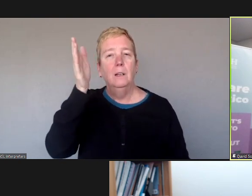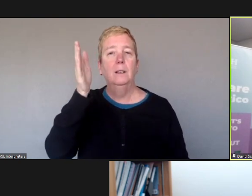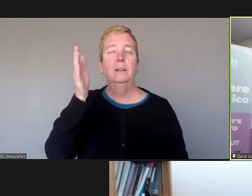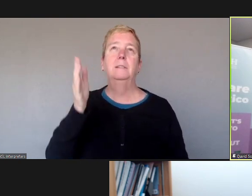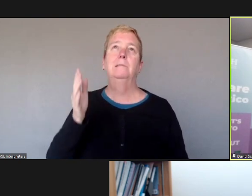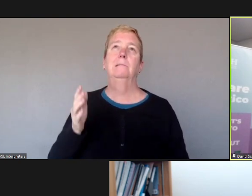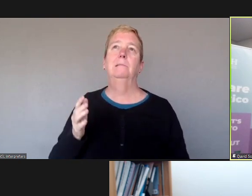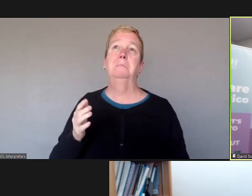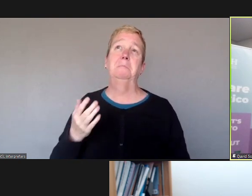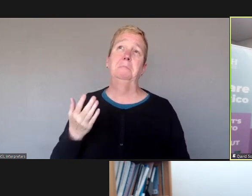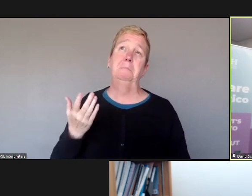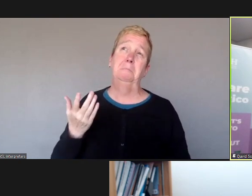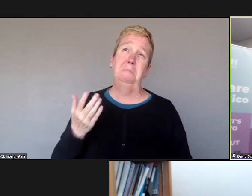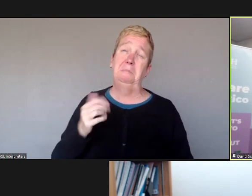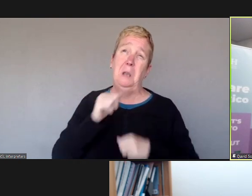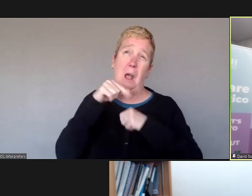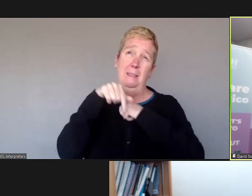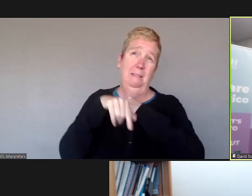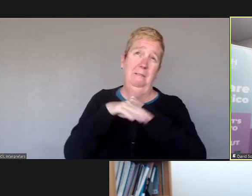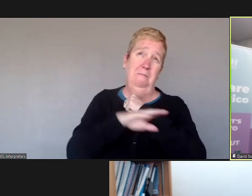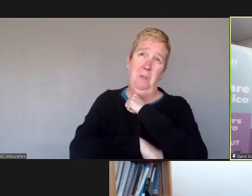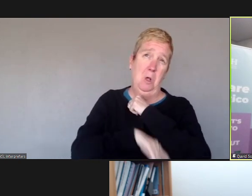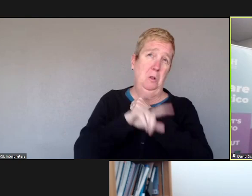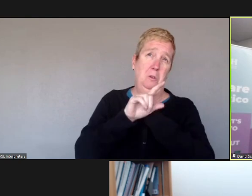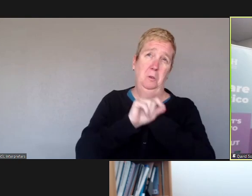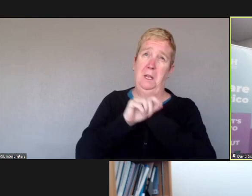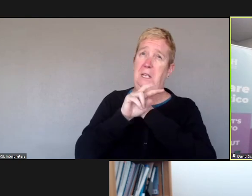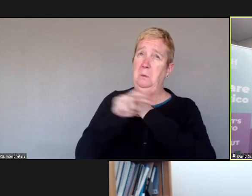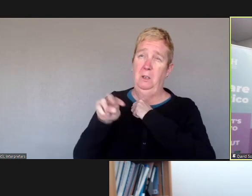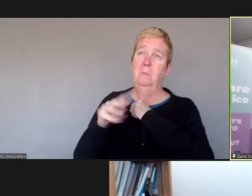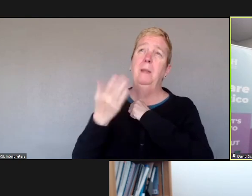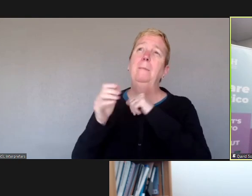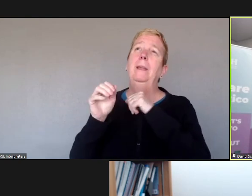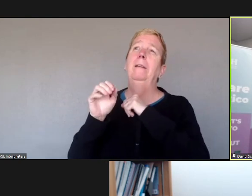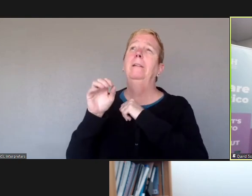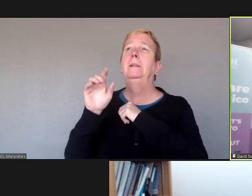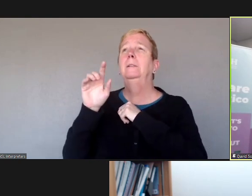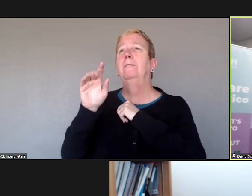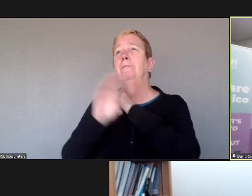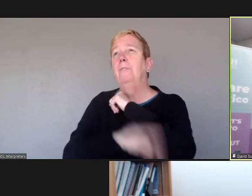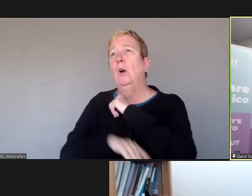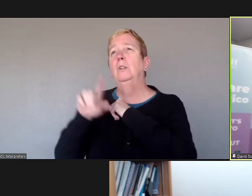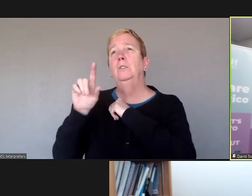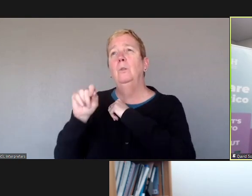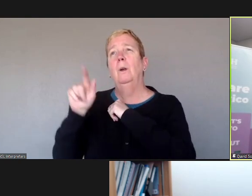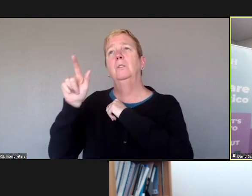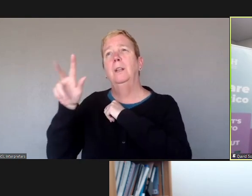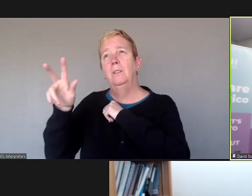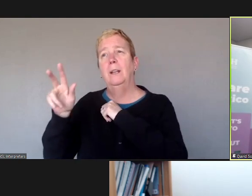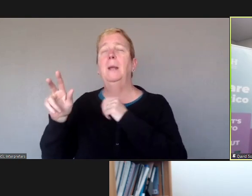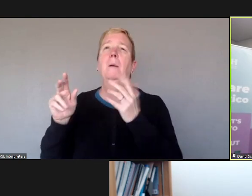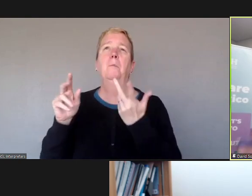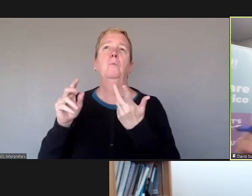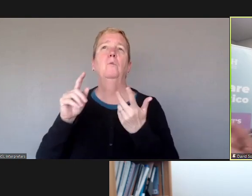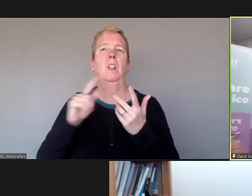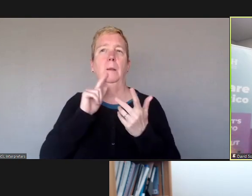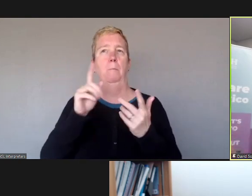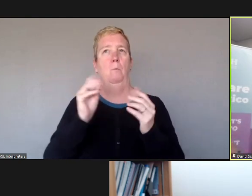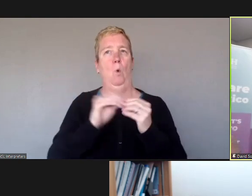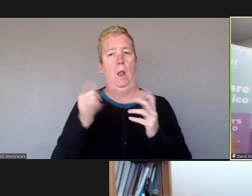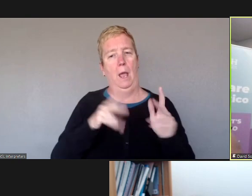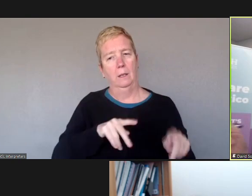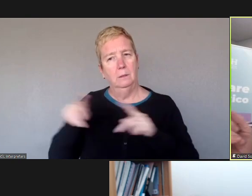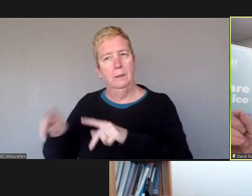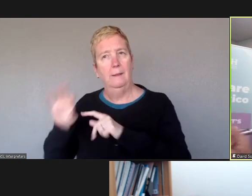about this fall, but next fall, is more of an influenza-like annual vaccine that's more